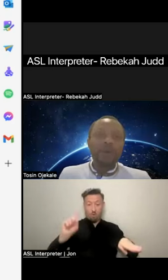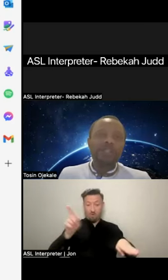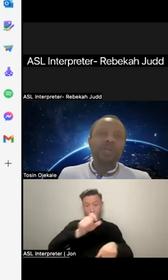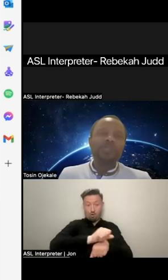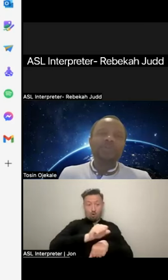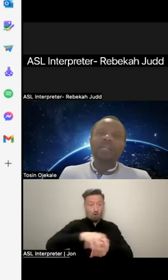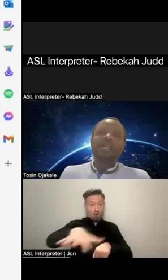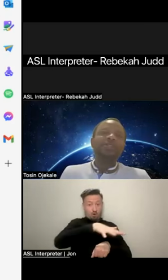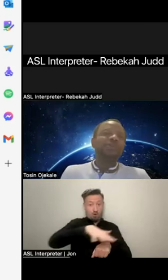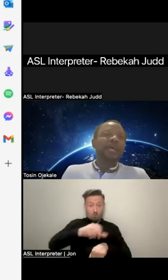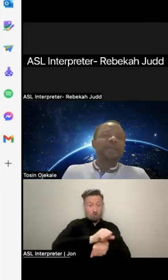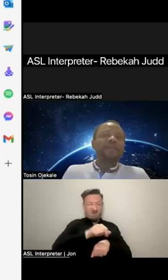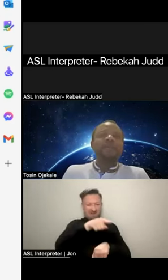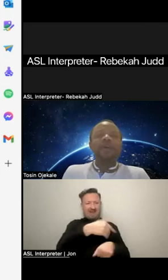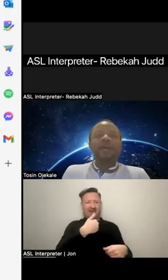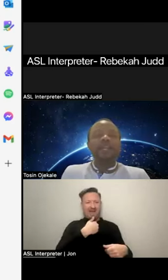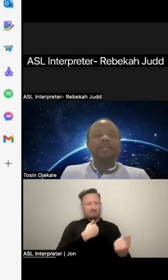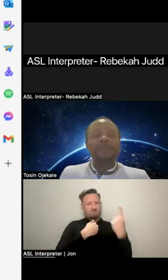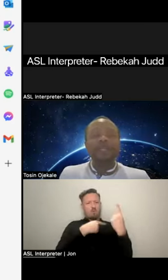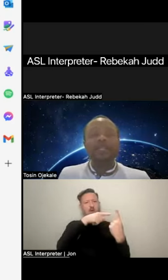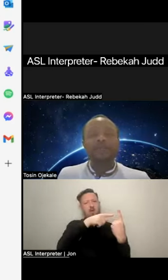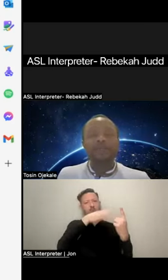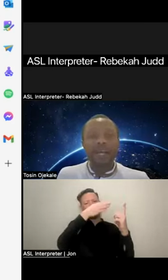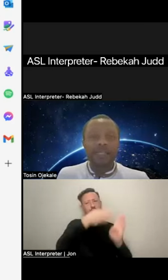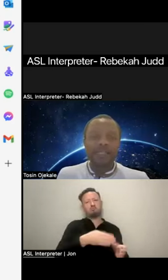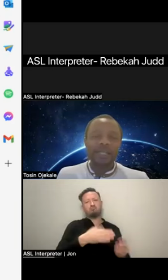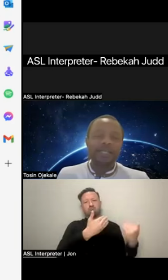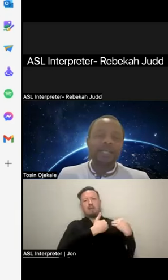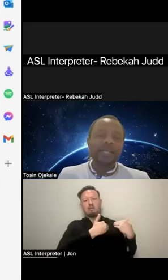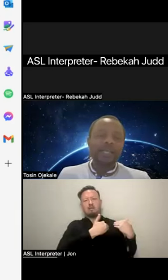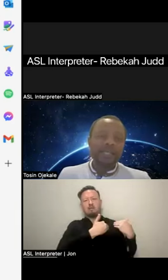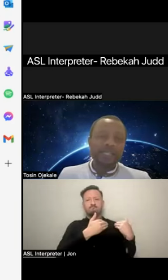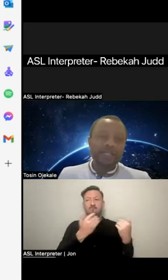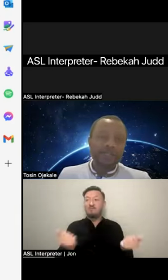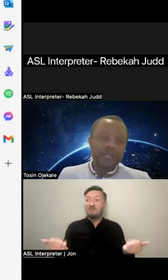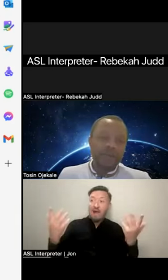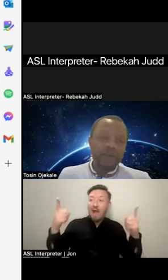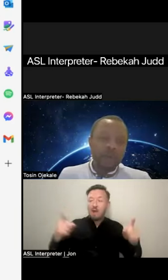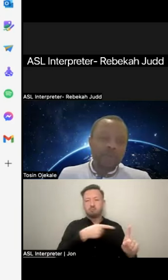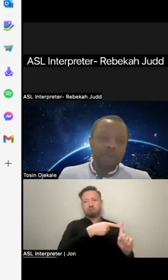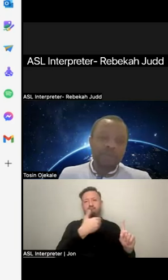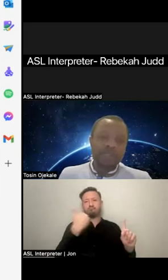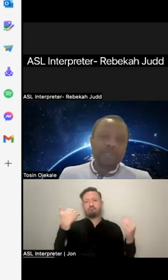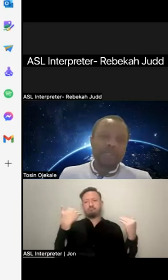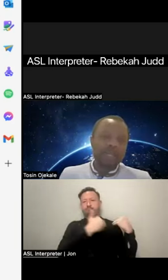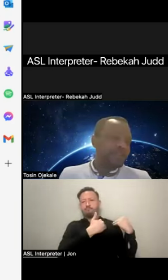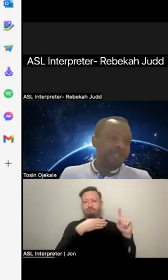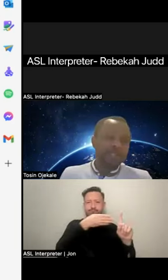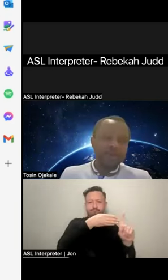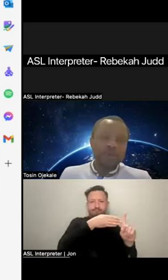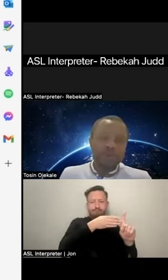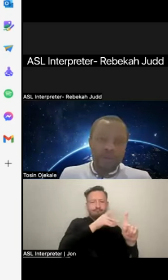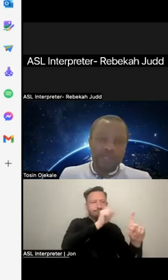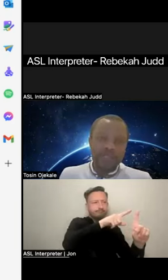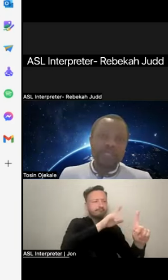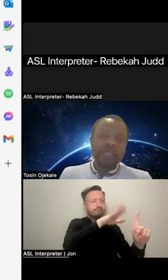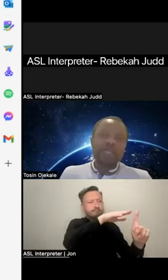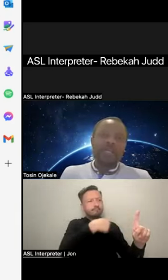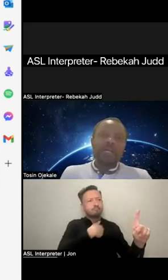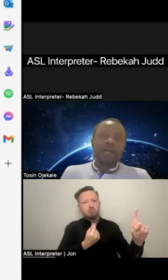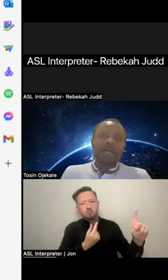have questions related to any form of anything related to fire incident, is your go-to person, he or she is your go-to